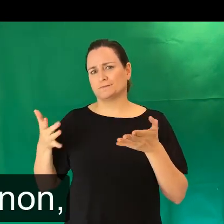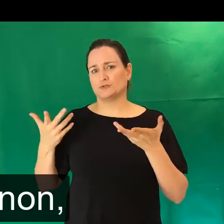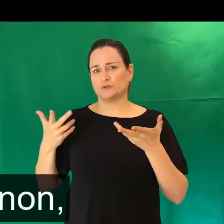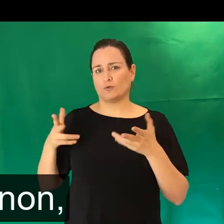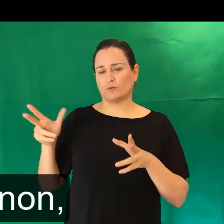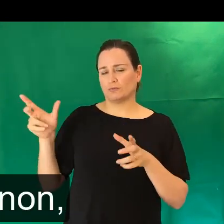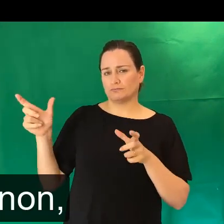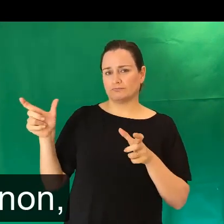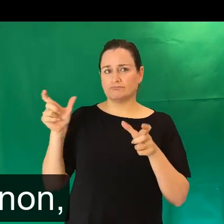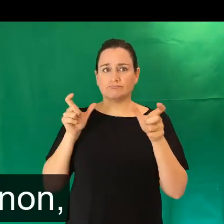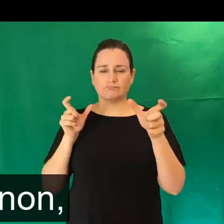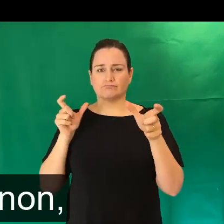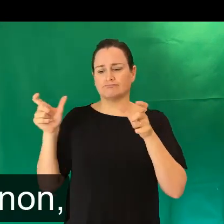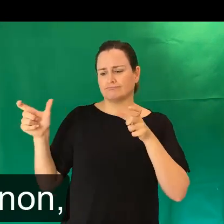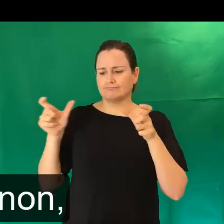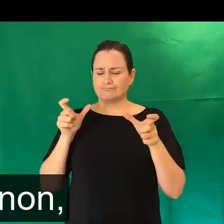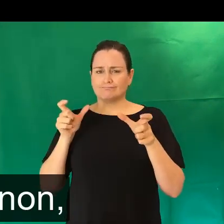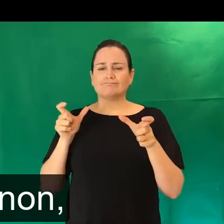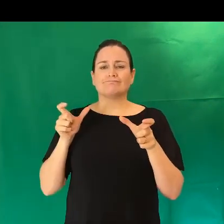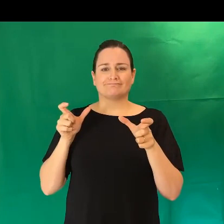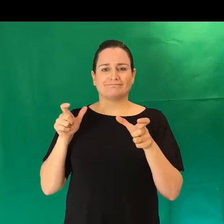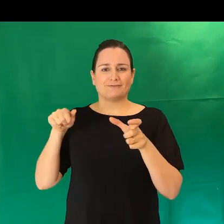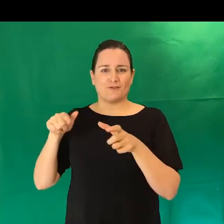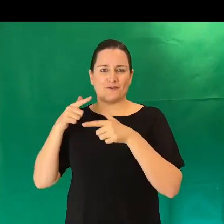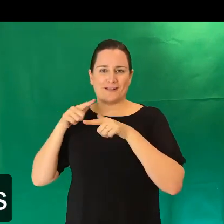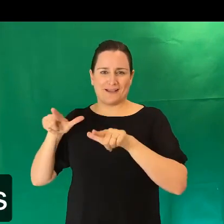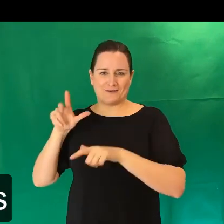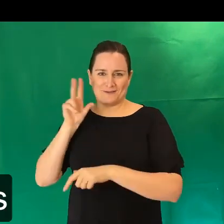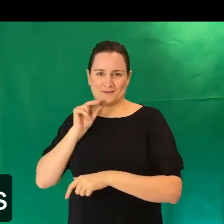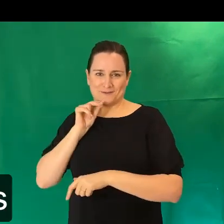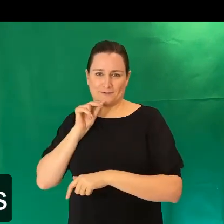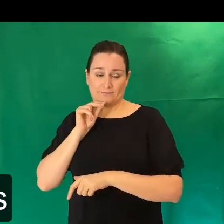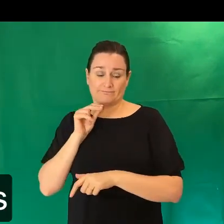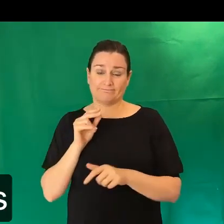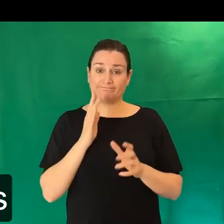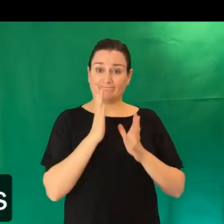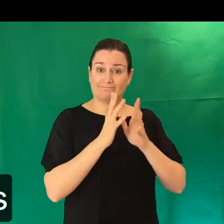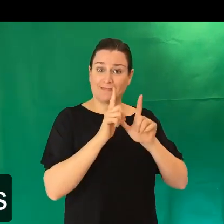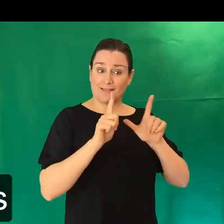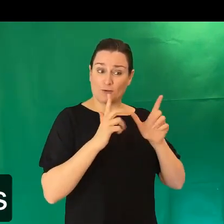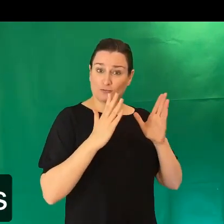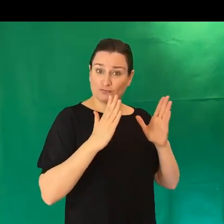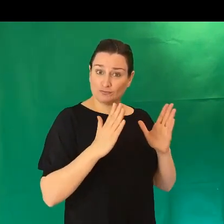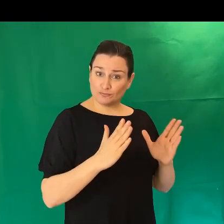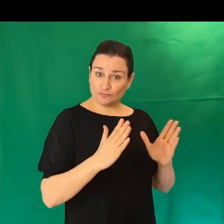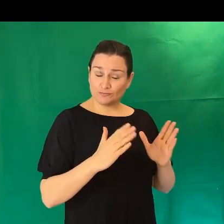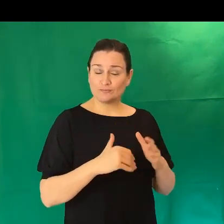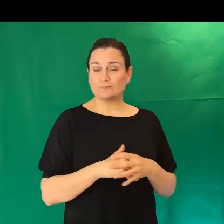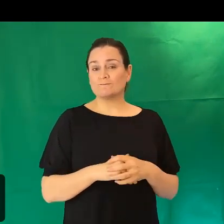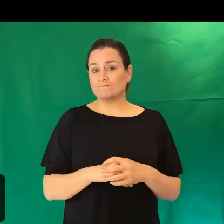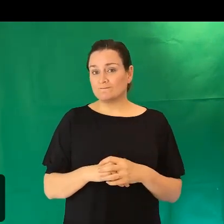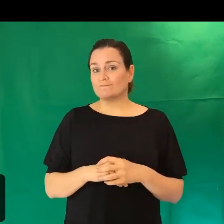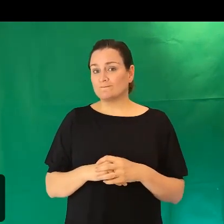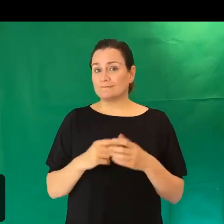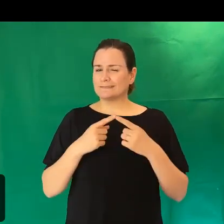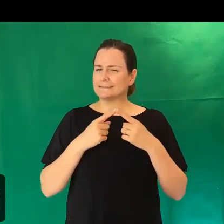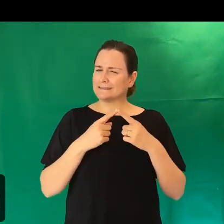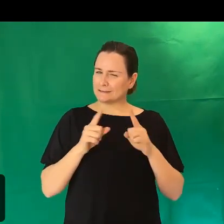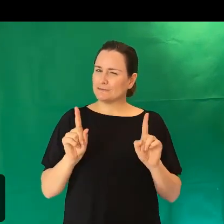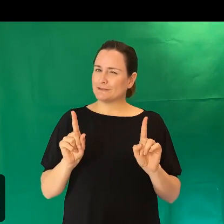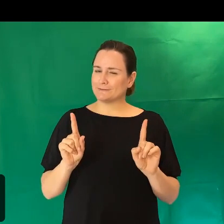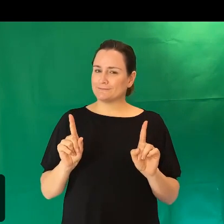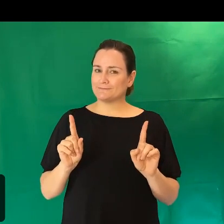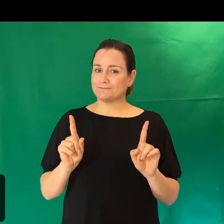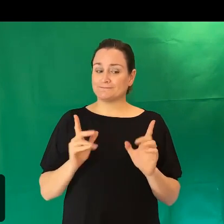Code mixing is a very common phenomenon. But what is different in sign languages is that a